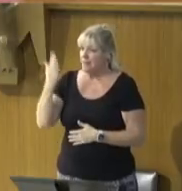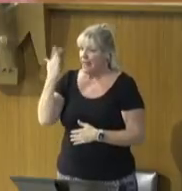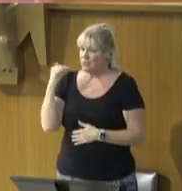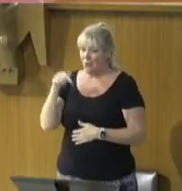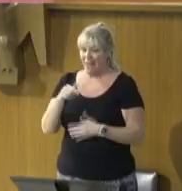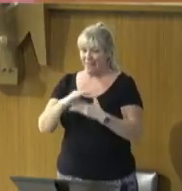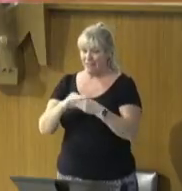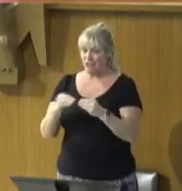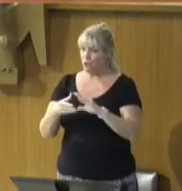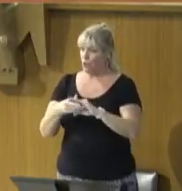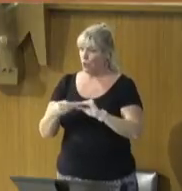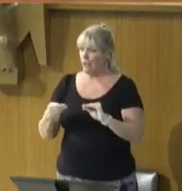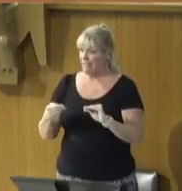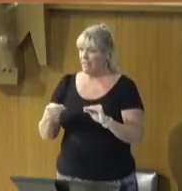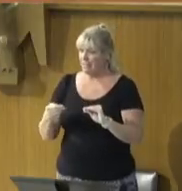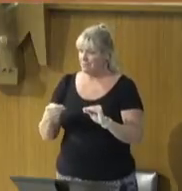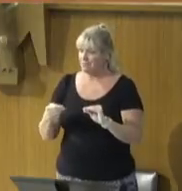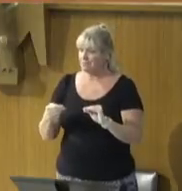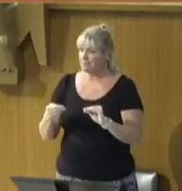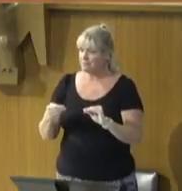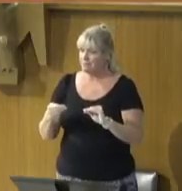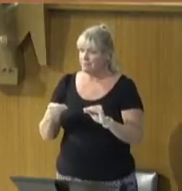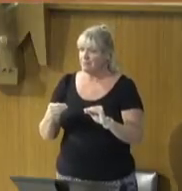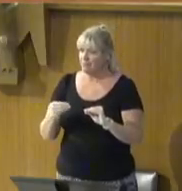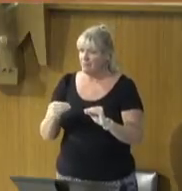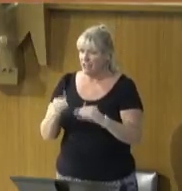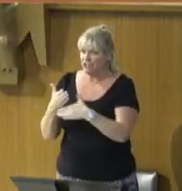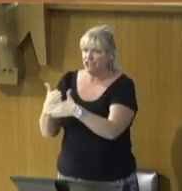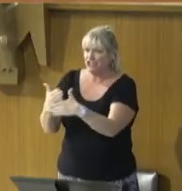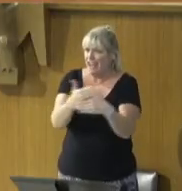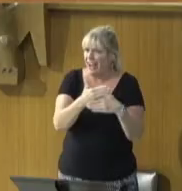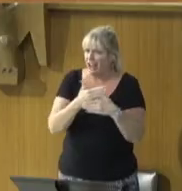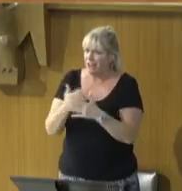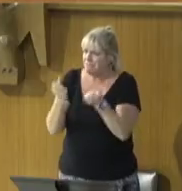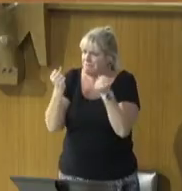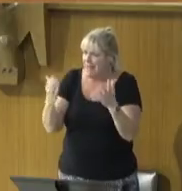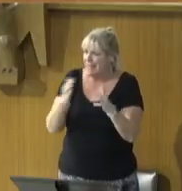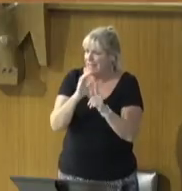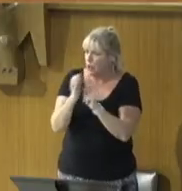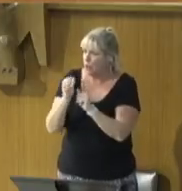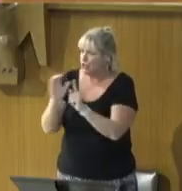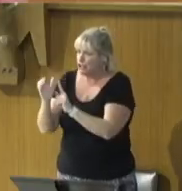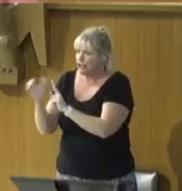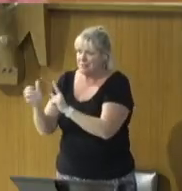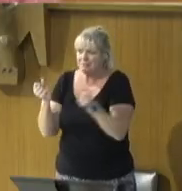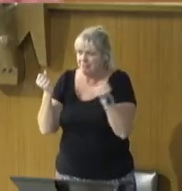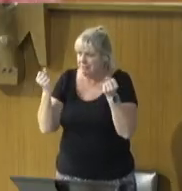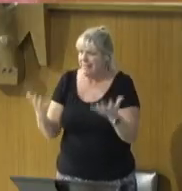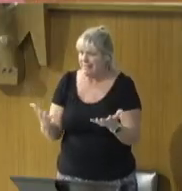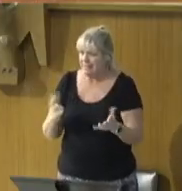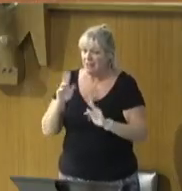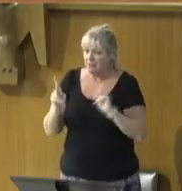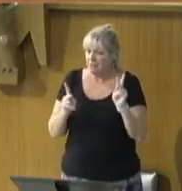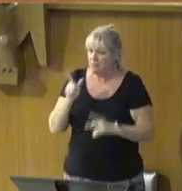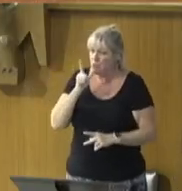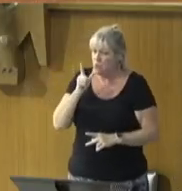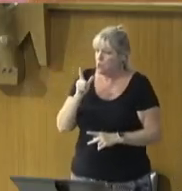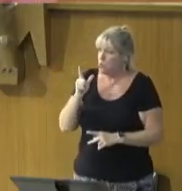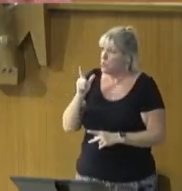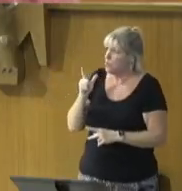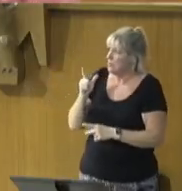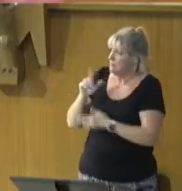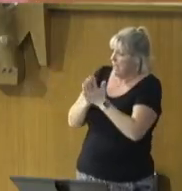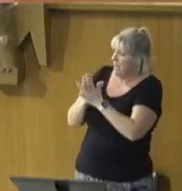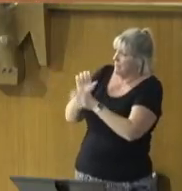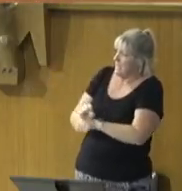has been lifted up by oppressed people across cultures and across time, including those wrongfully enslaved in our own